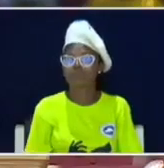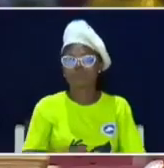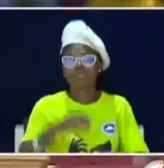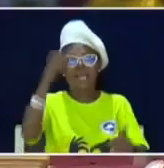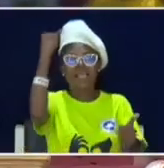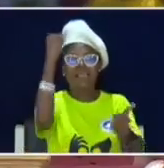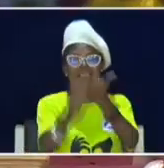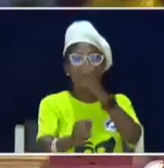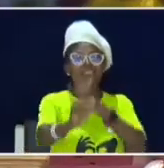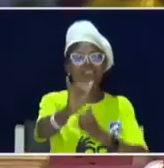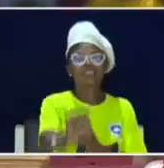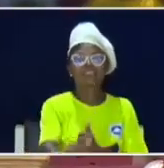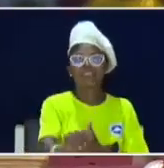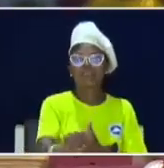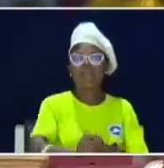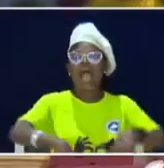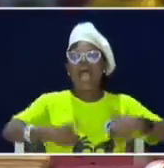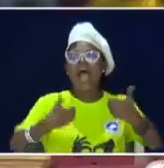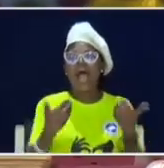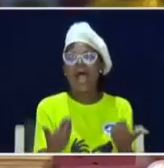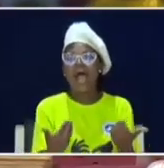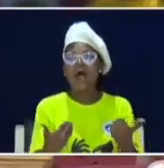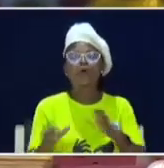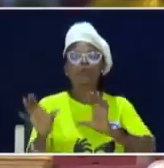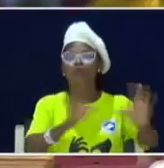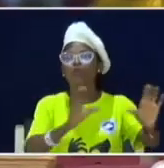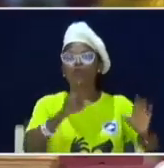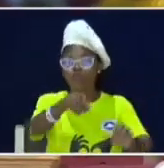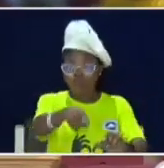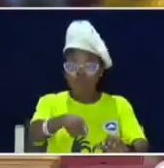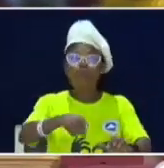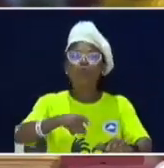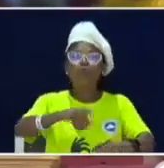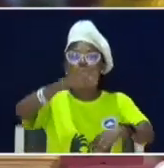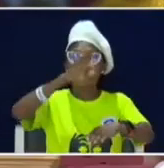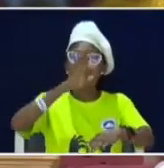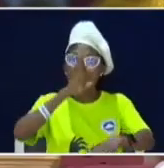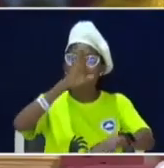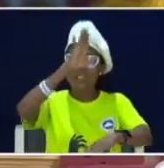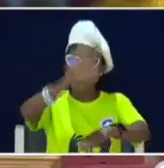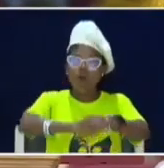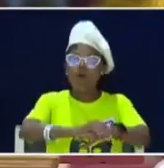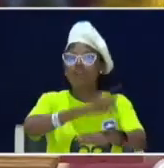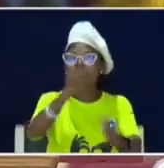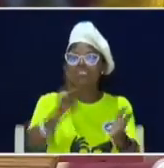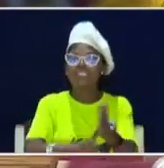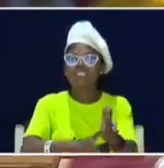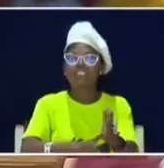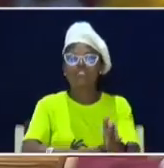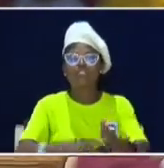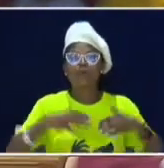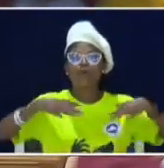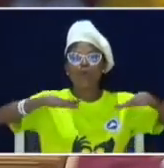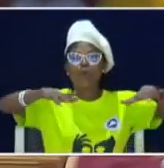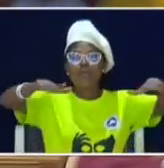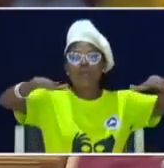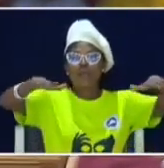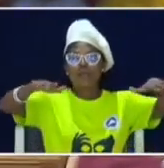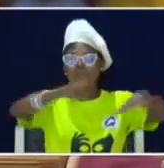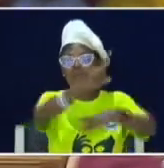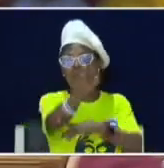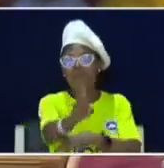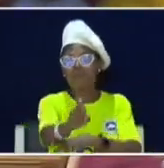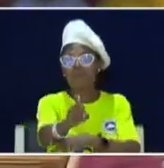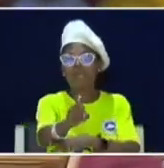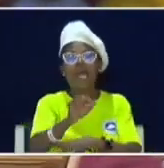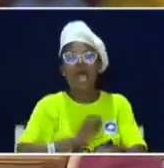Finally, how do you step on these wings? How do you step on these wings? I just give us